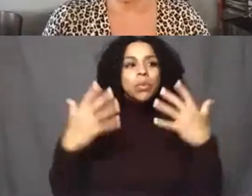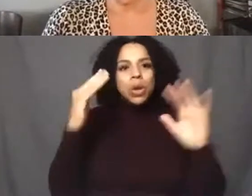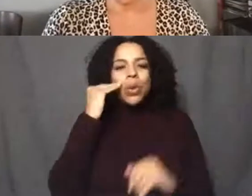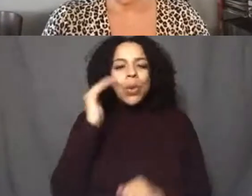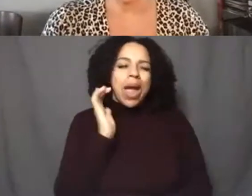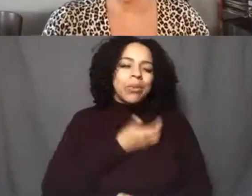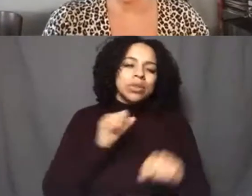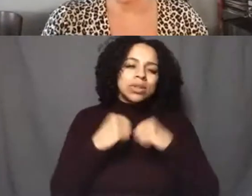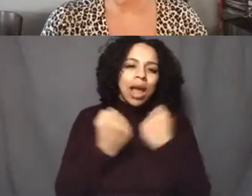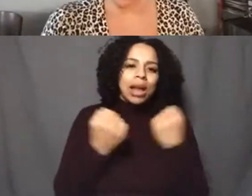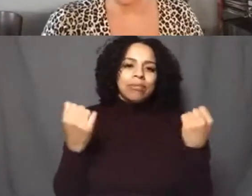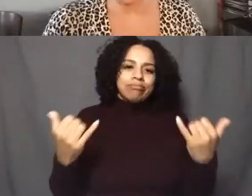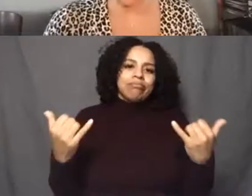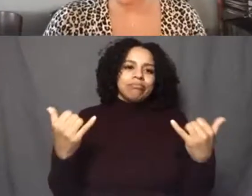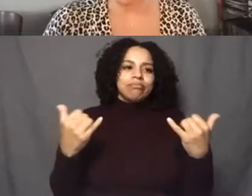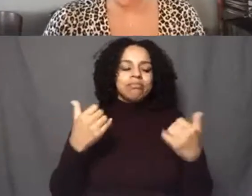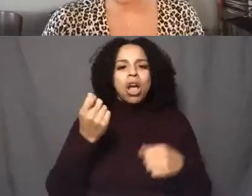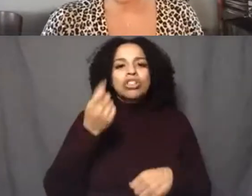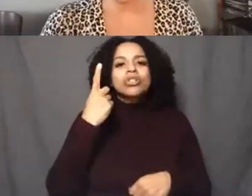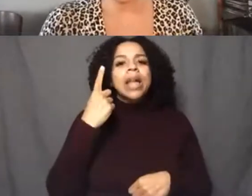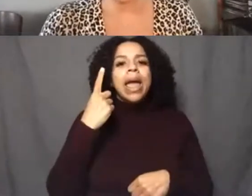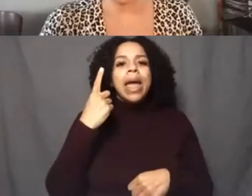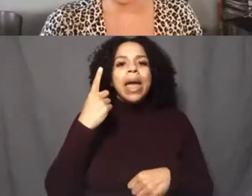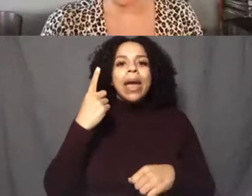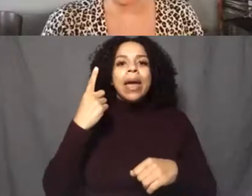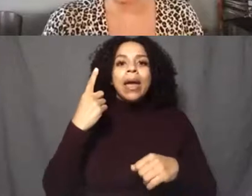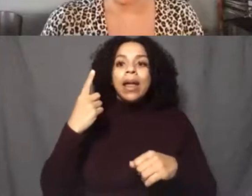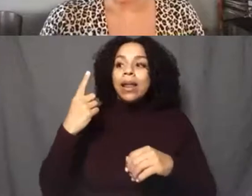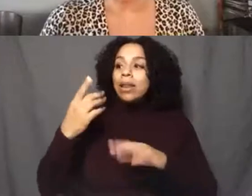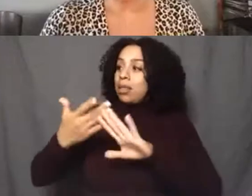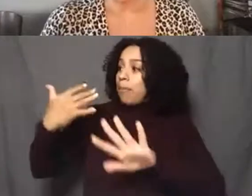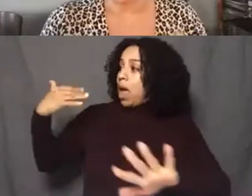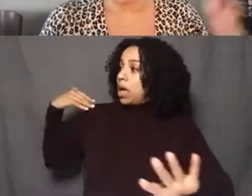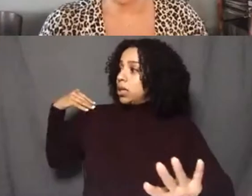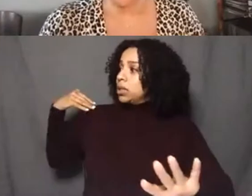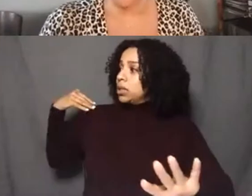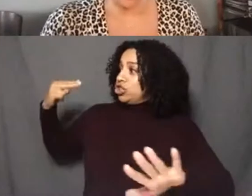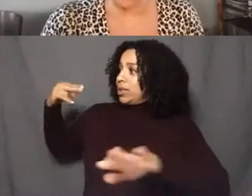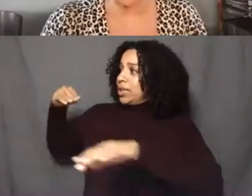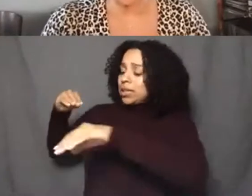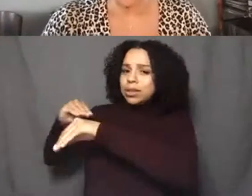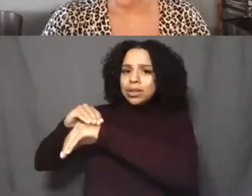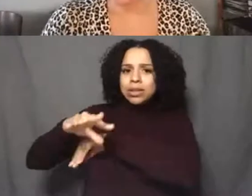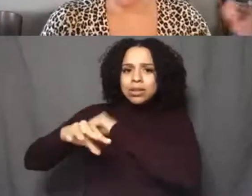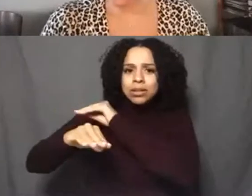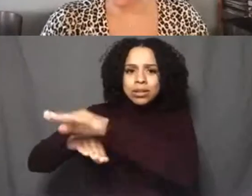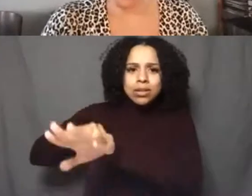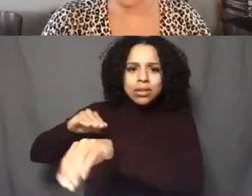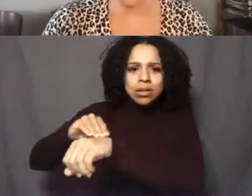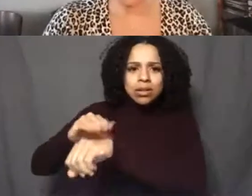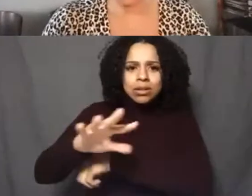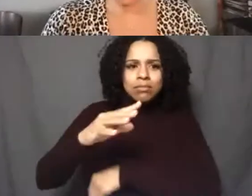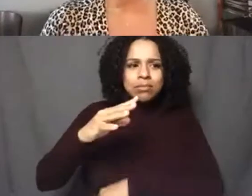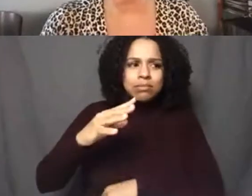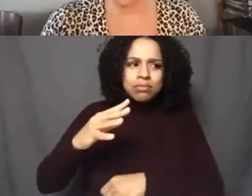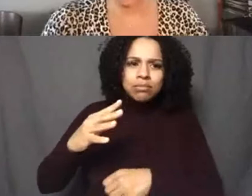general understands that things that happened in the past impact us, right? No one ever says, oh, the Declaration of Independence was a long time